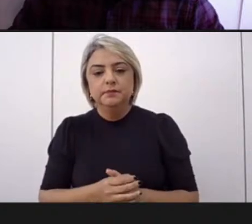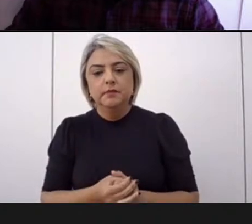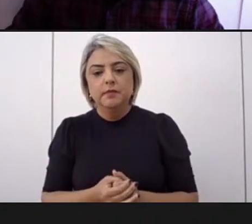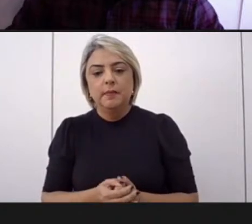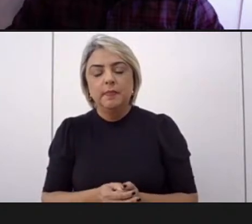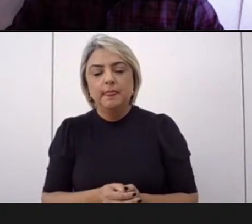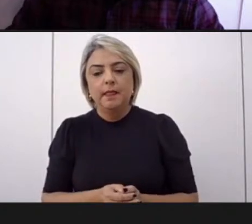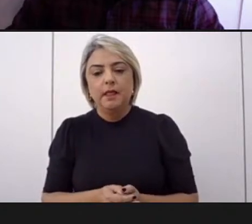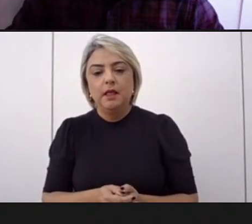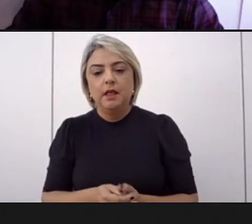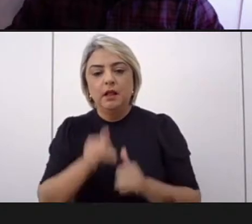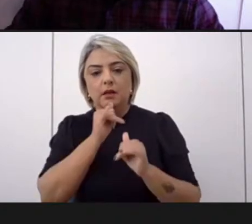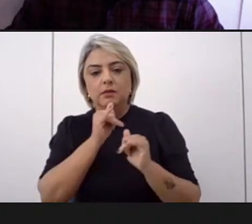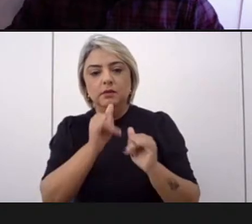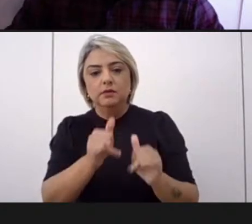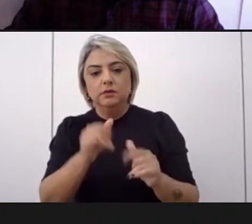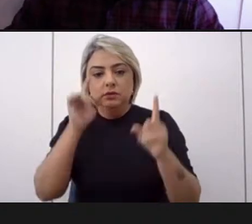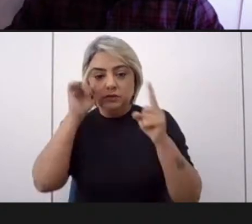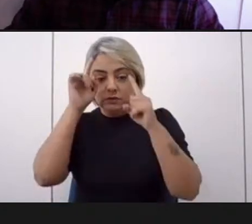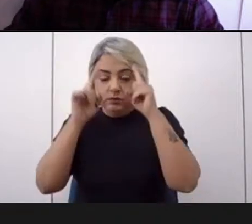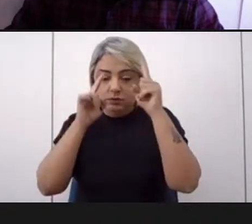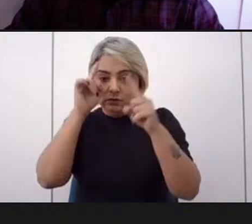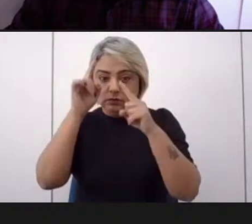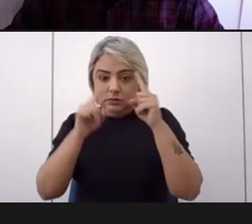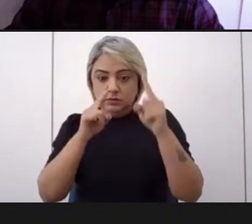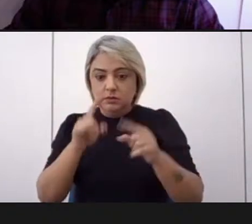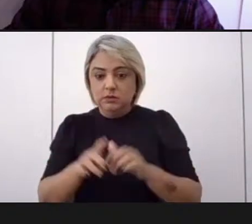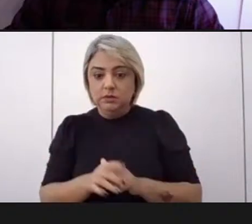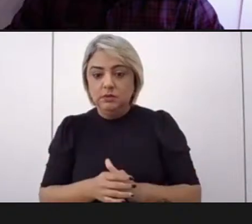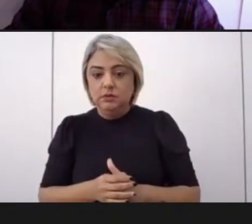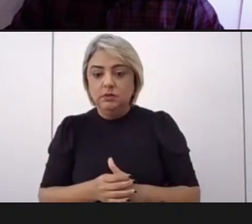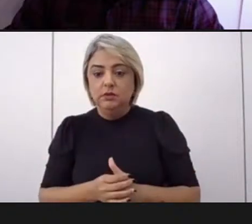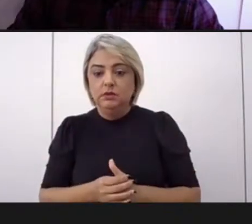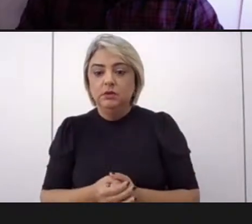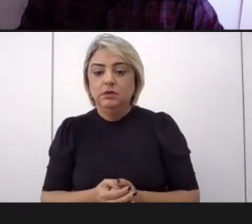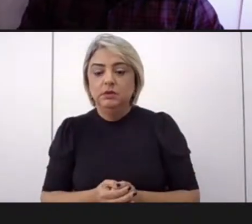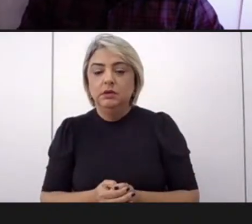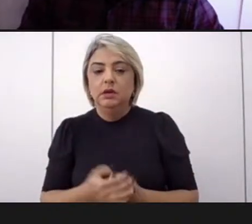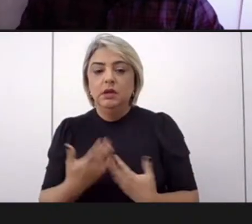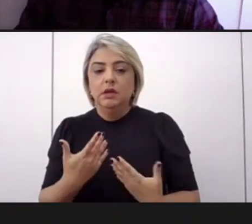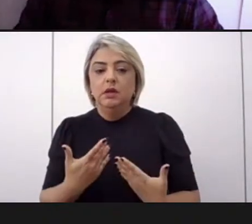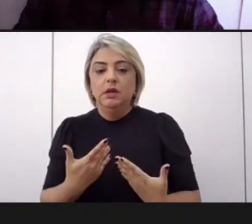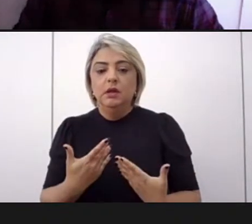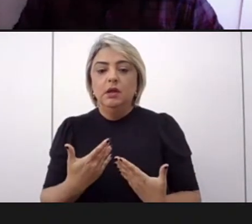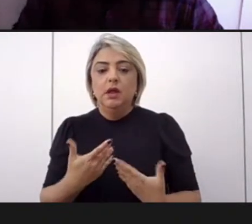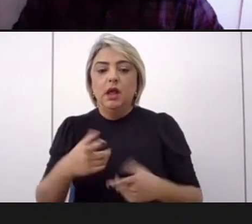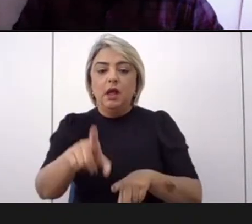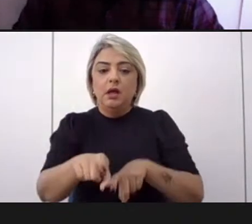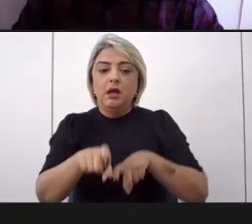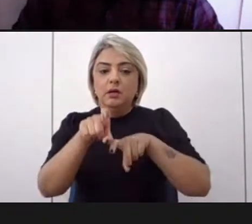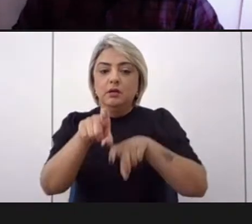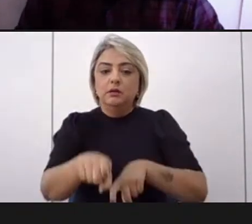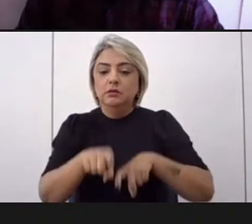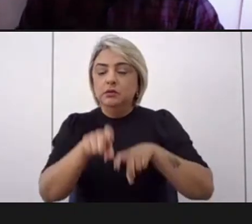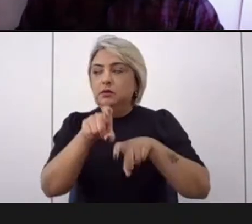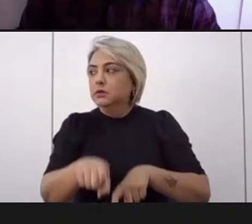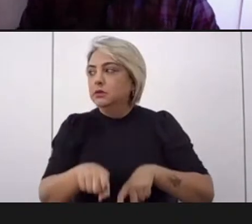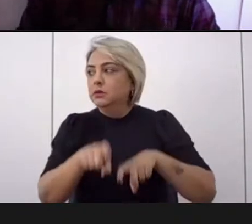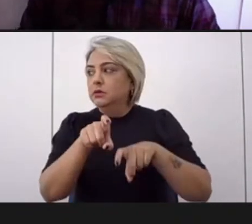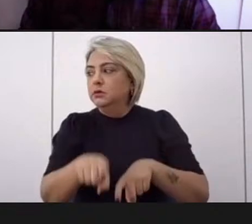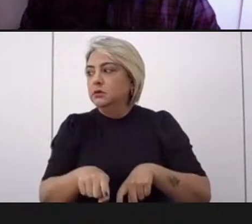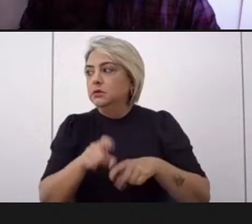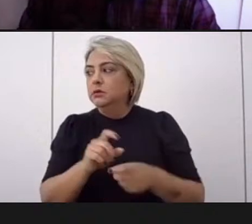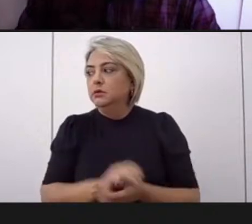idea of making the French agriculture policy an agroecologic policy, and he